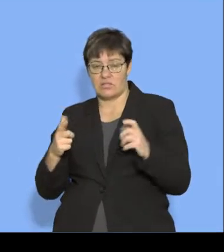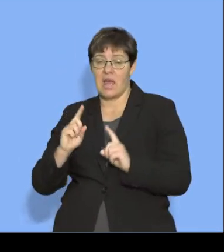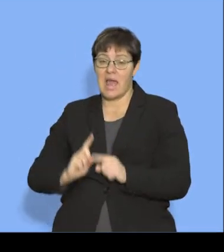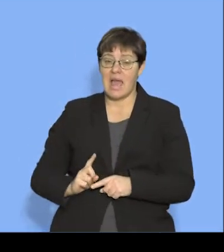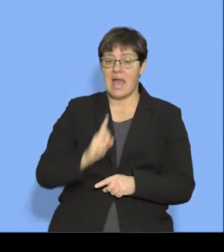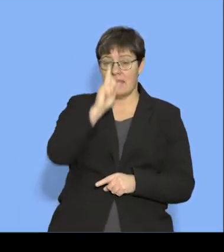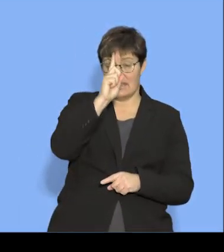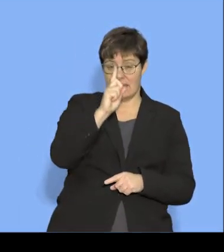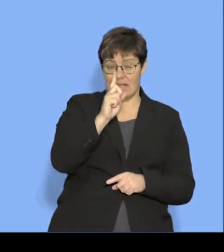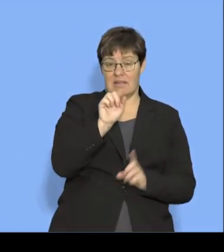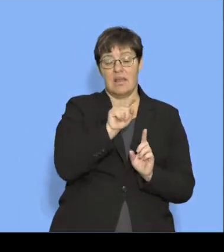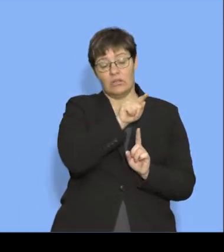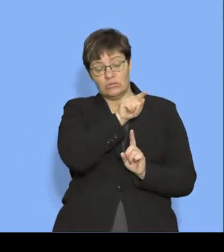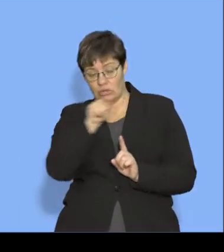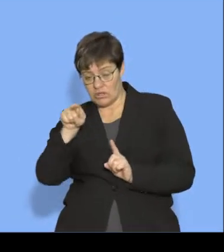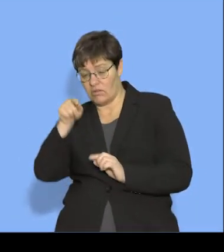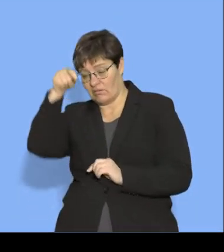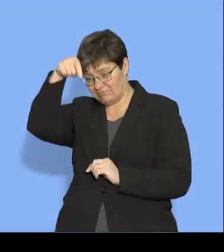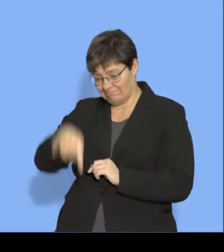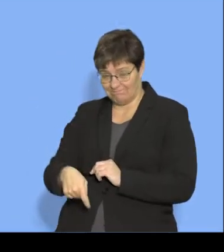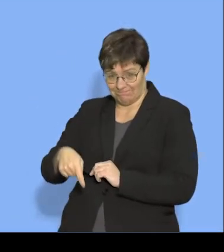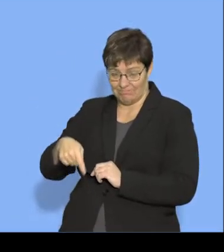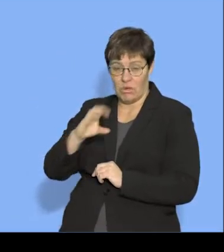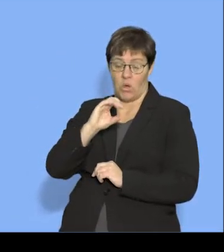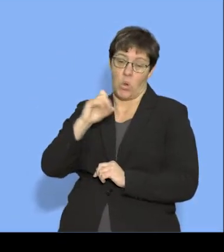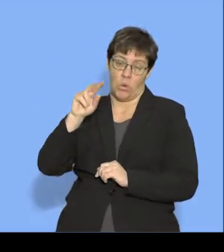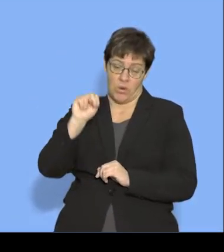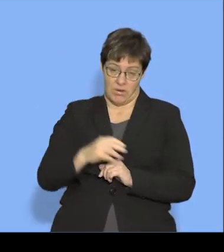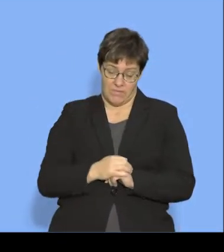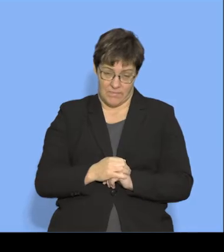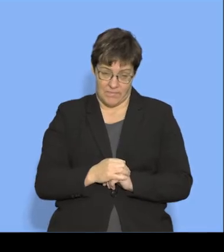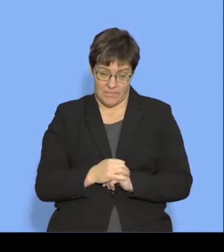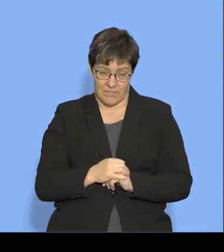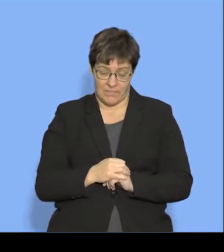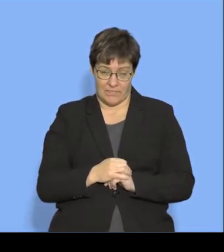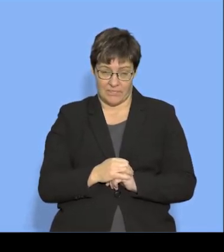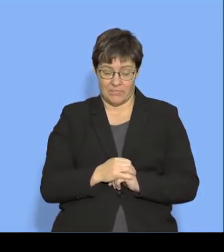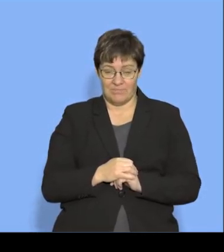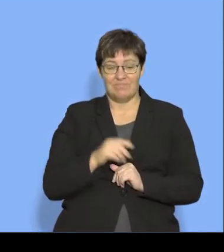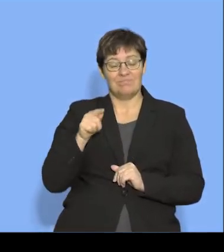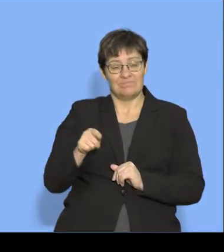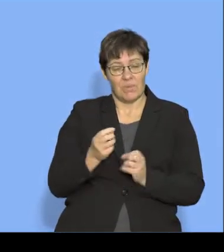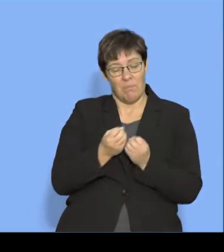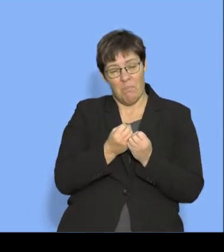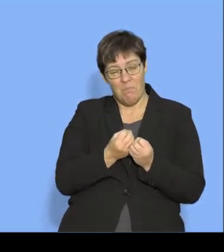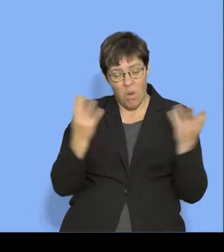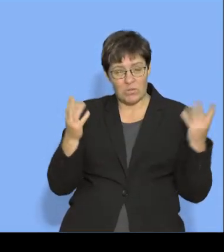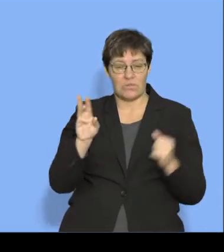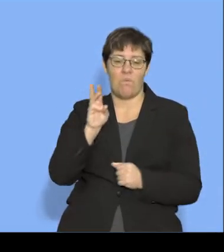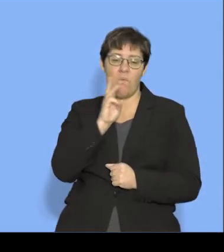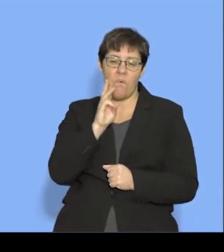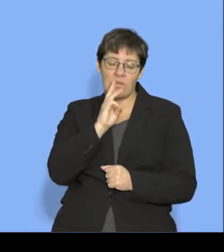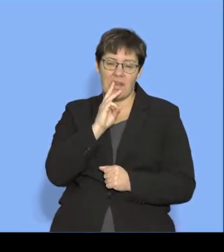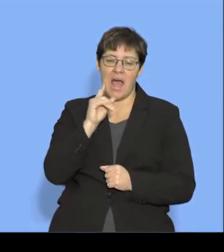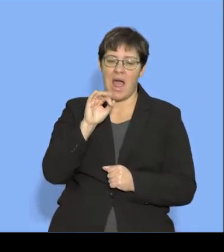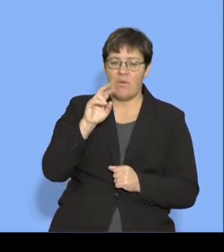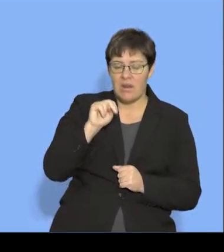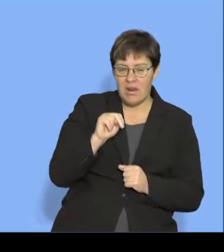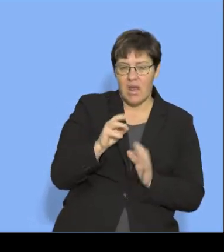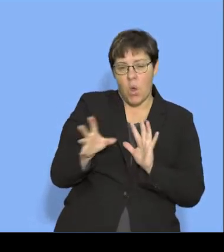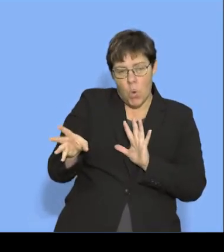colon, the transverse colon, and then finally the descending colon. And this is where most of the water